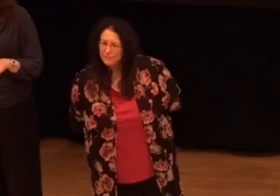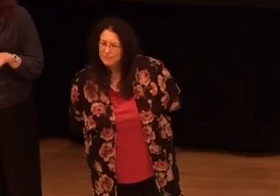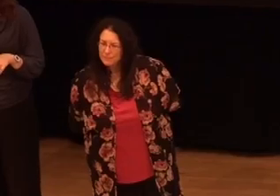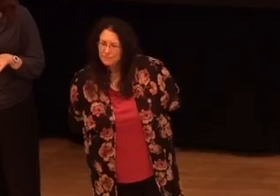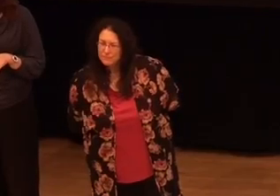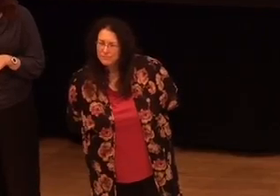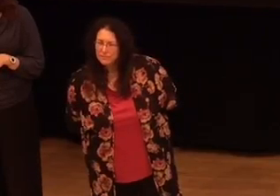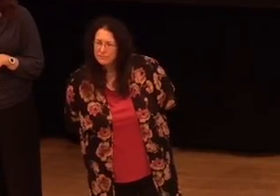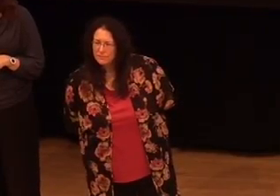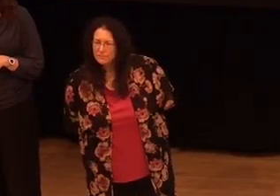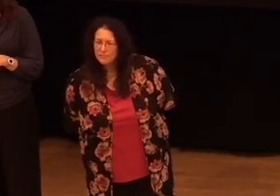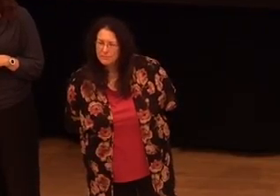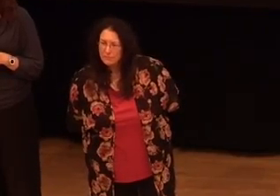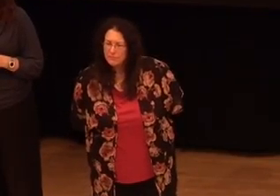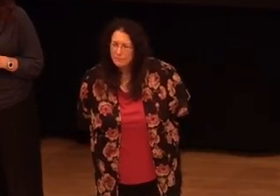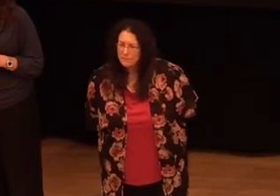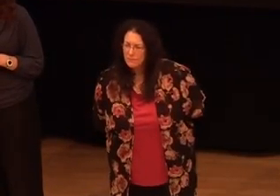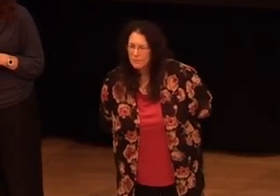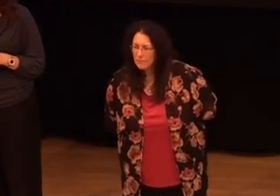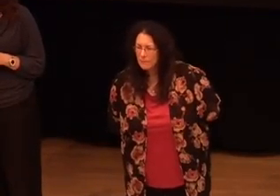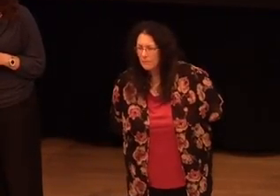realize that if the